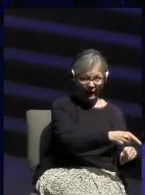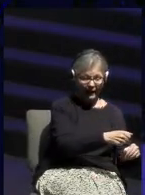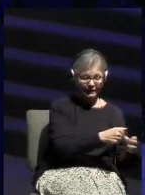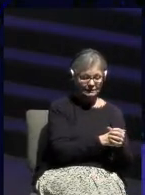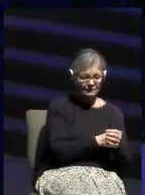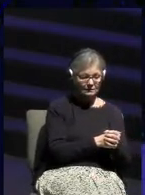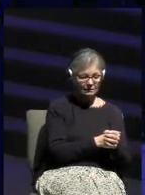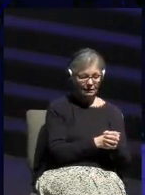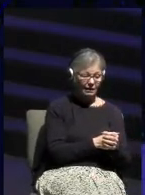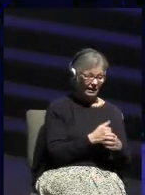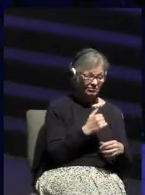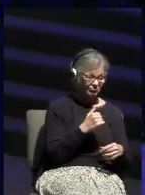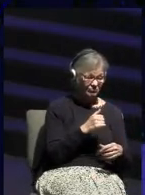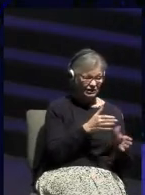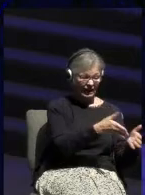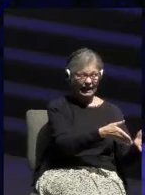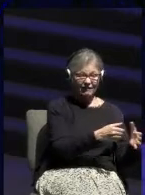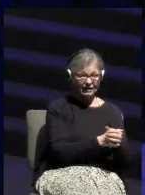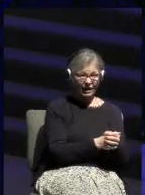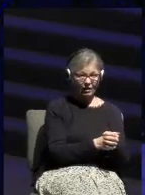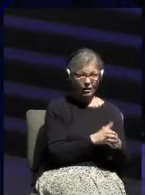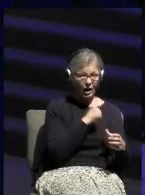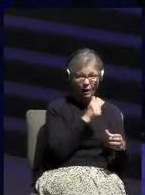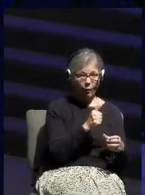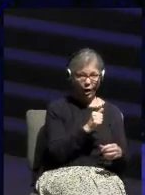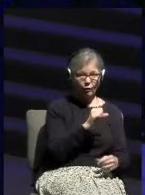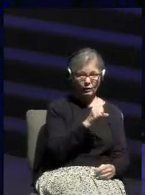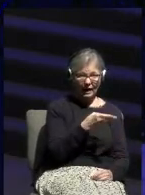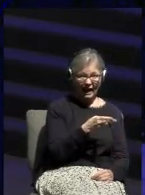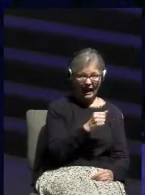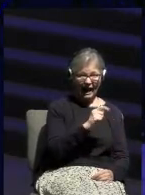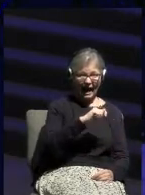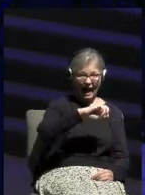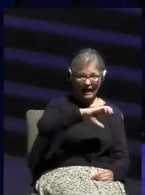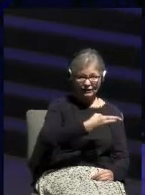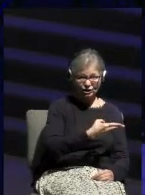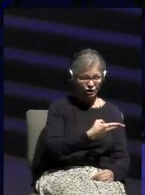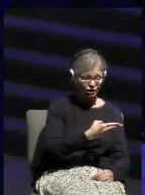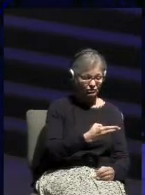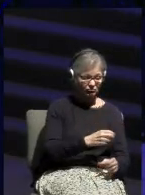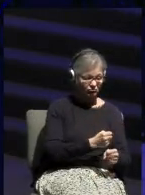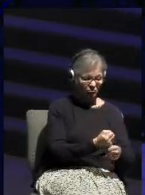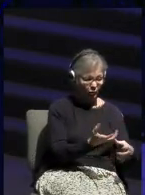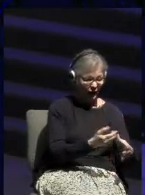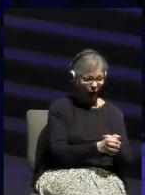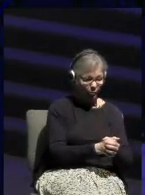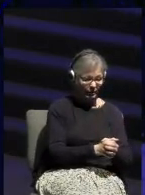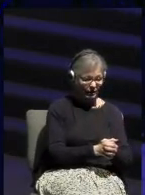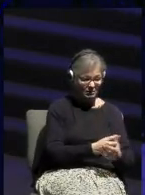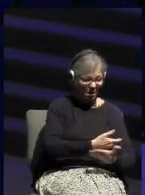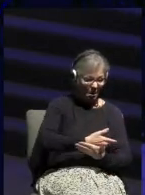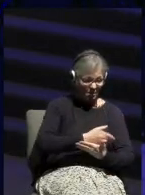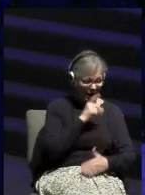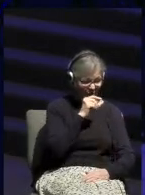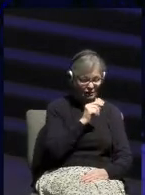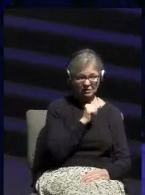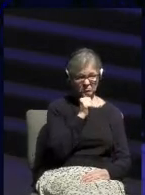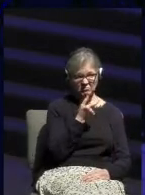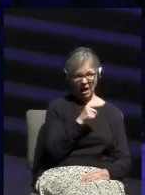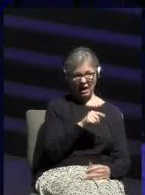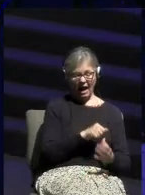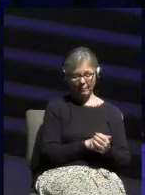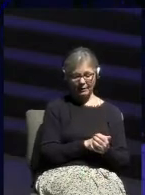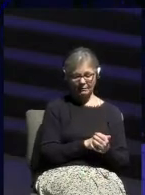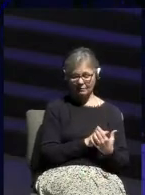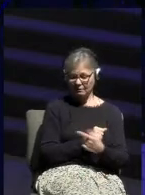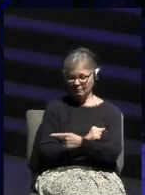it's staying there. Okay, but she doesn't know that. And so this concept